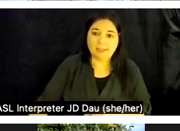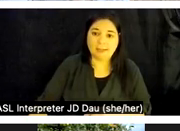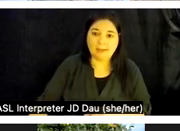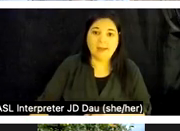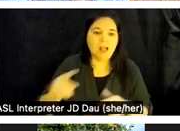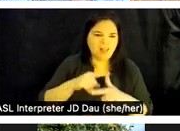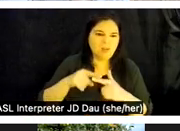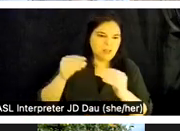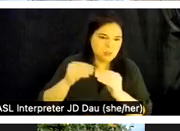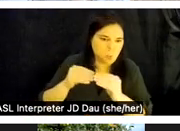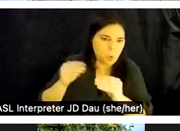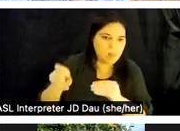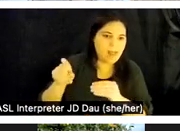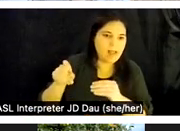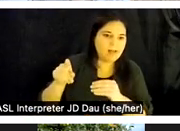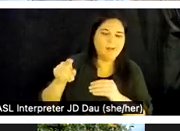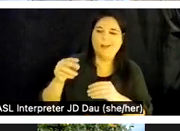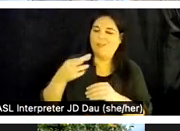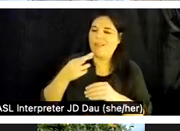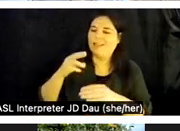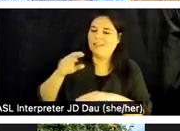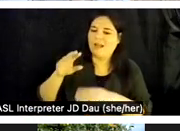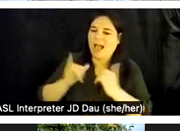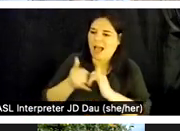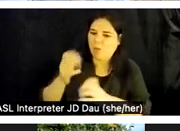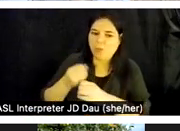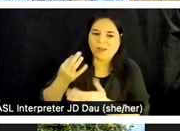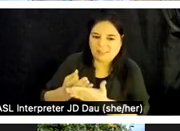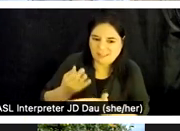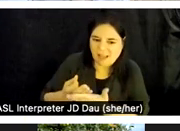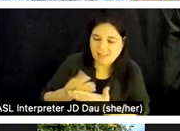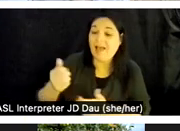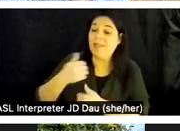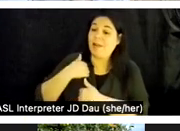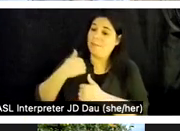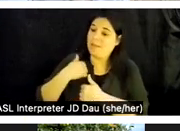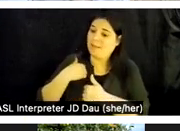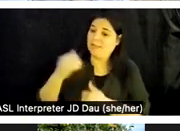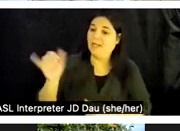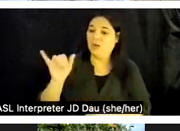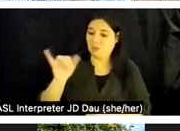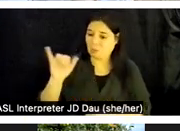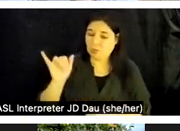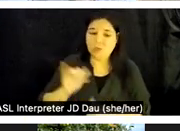detail. And also in Virginia, people in the military are covered.